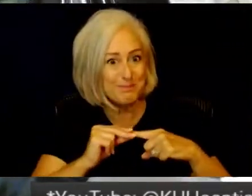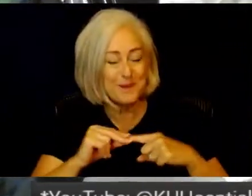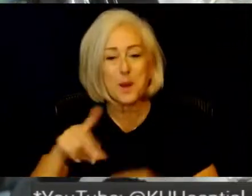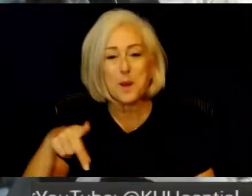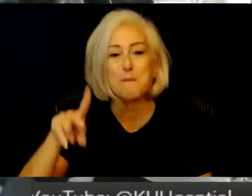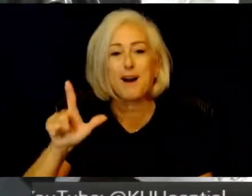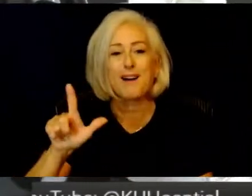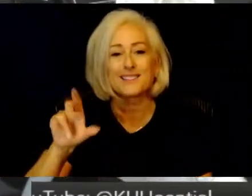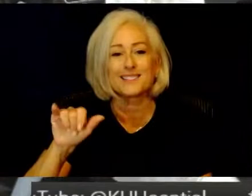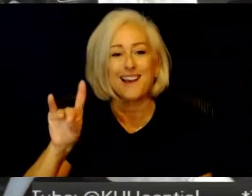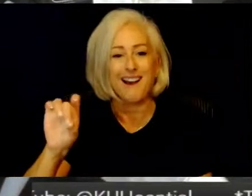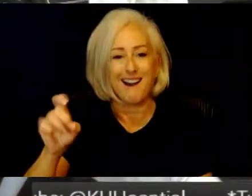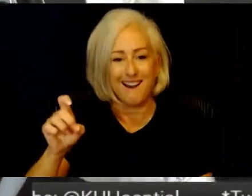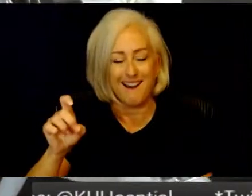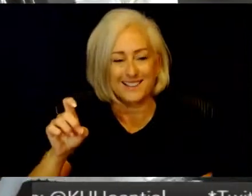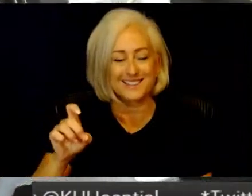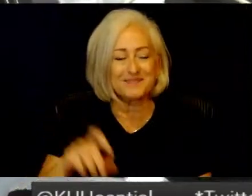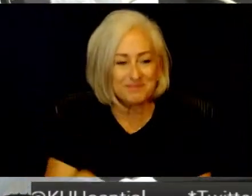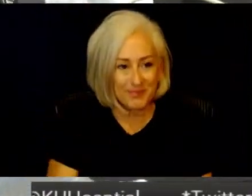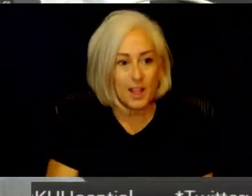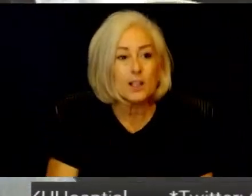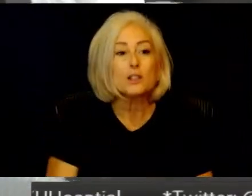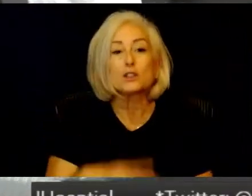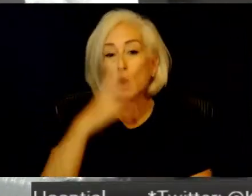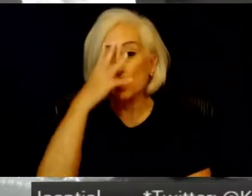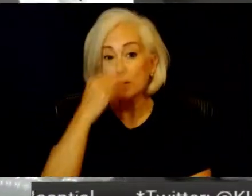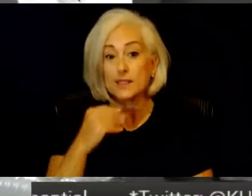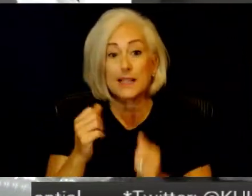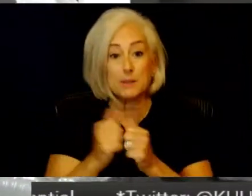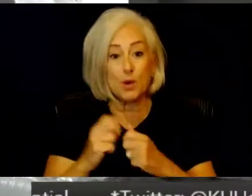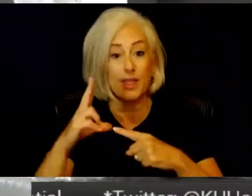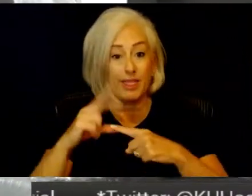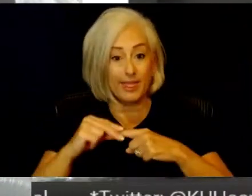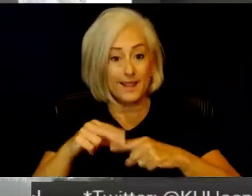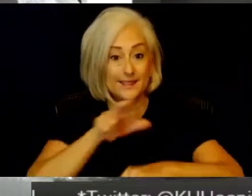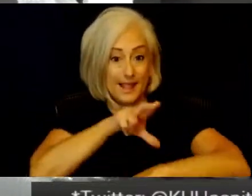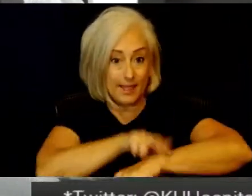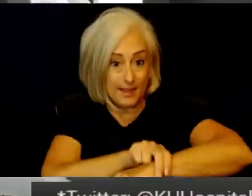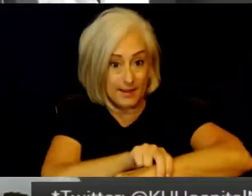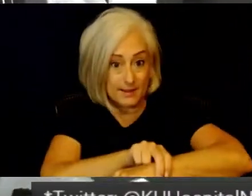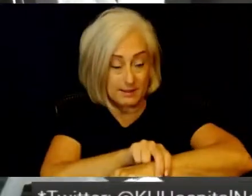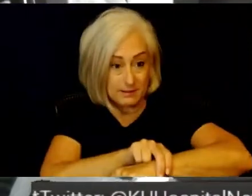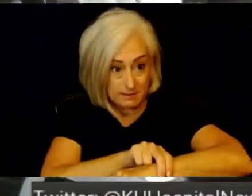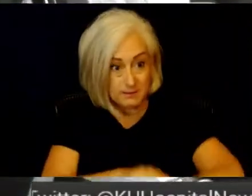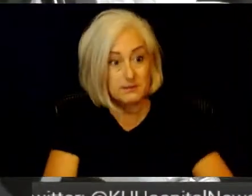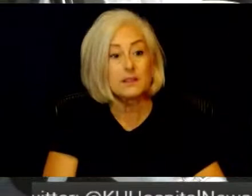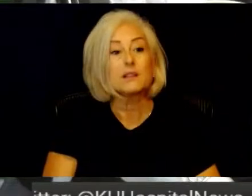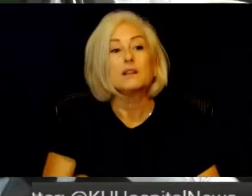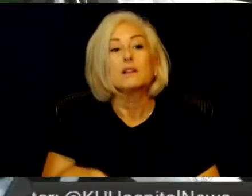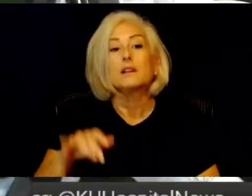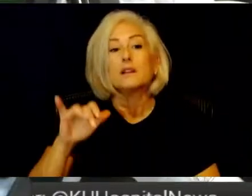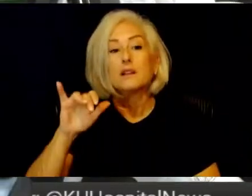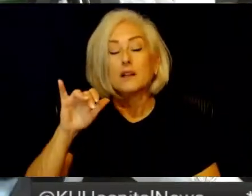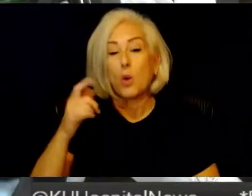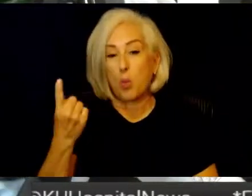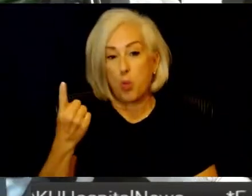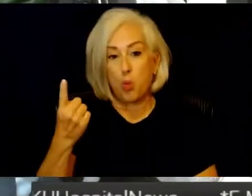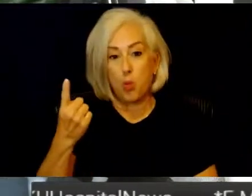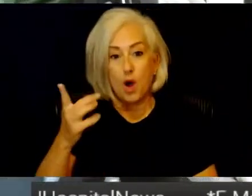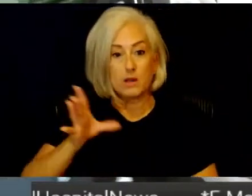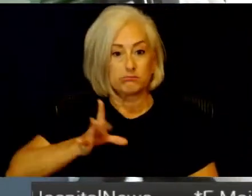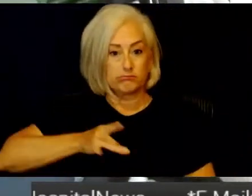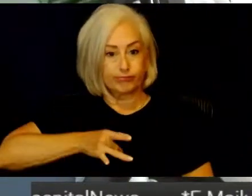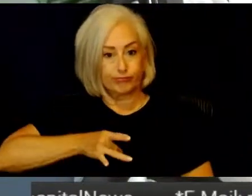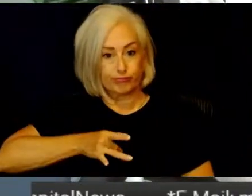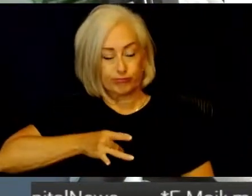wrist. Okay, so you sleep with this on. You just put that wrist on, and there is a sticker here, and this just goes on in the middle of the chest and